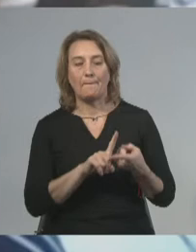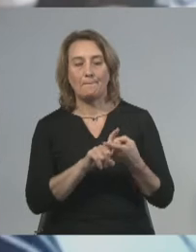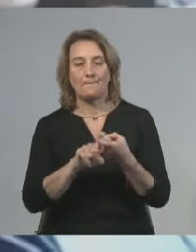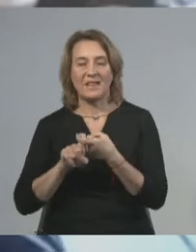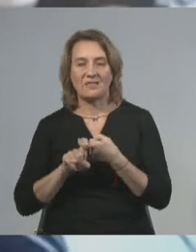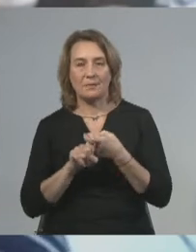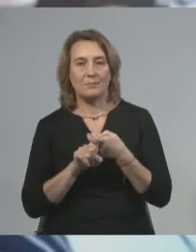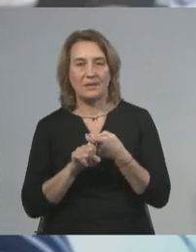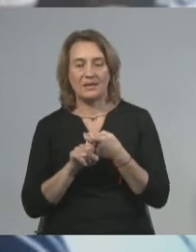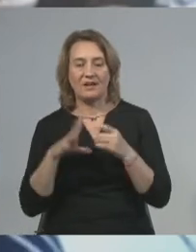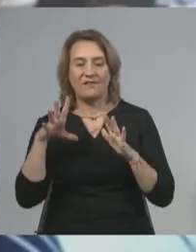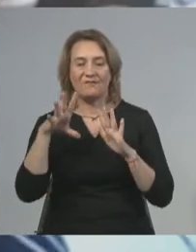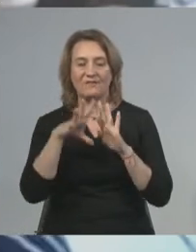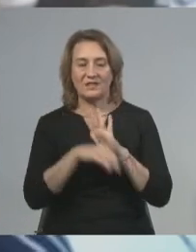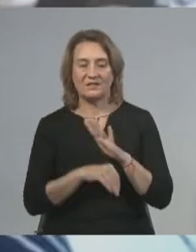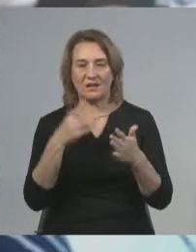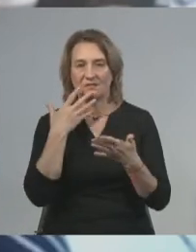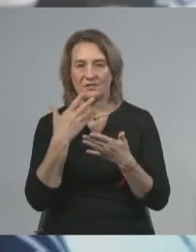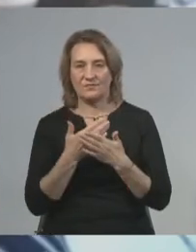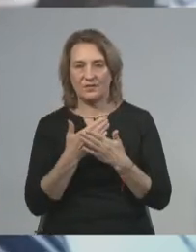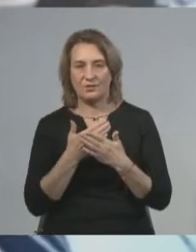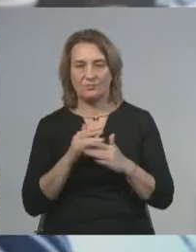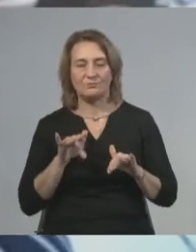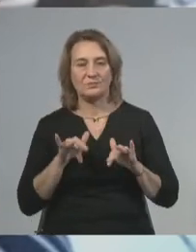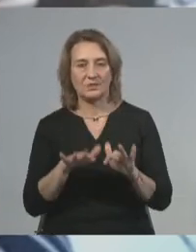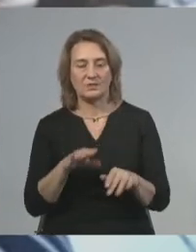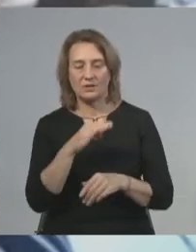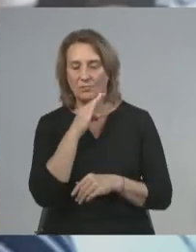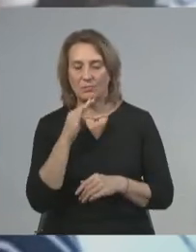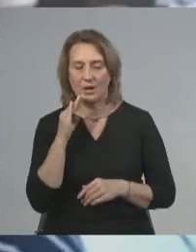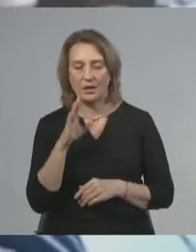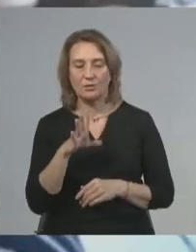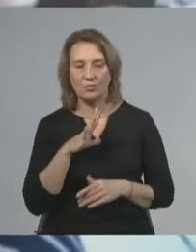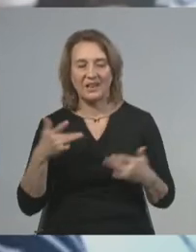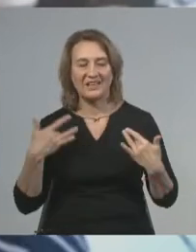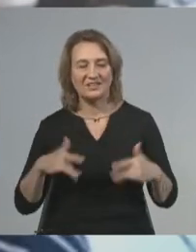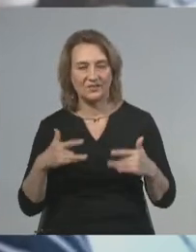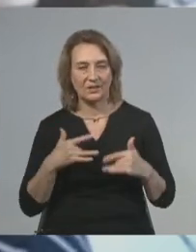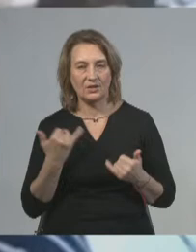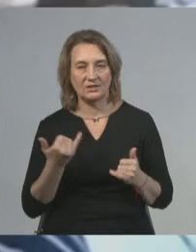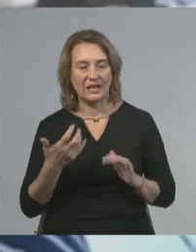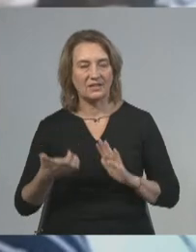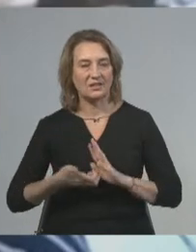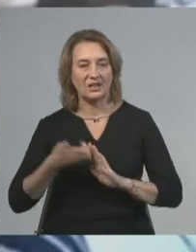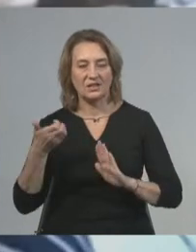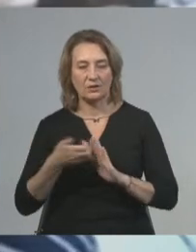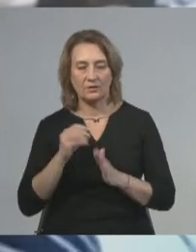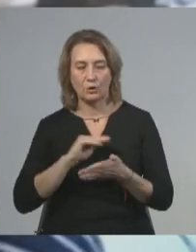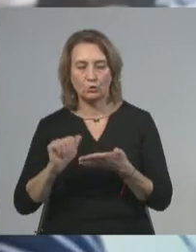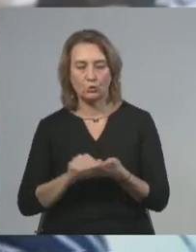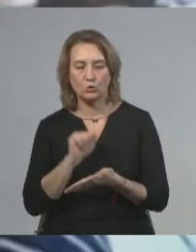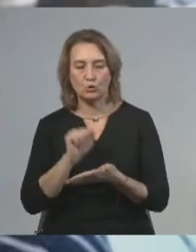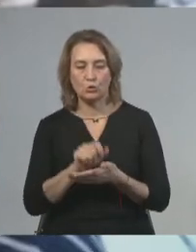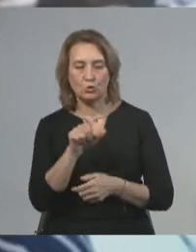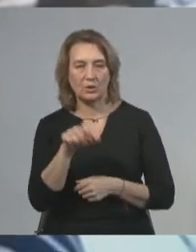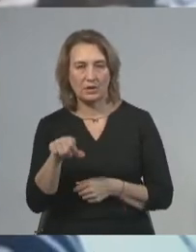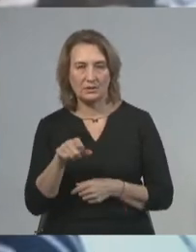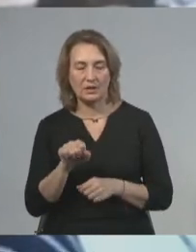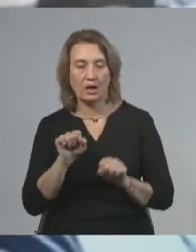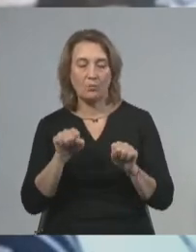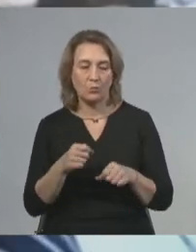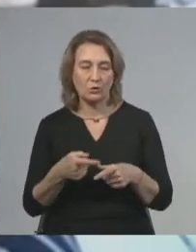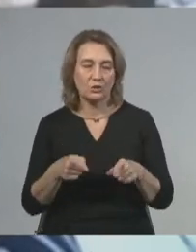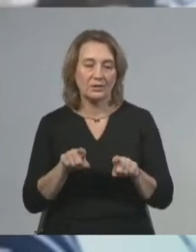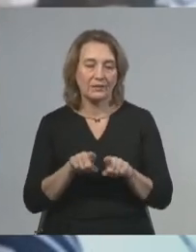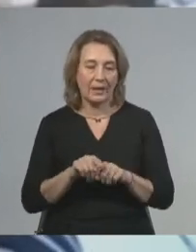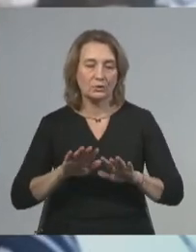this this type of reporting and these issues are something that the information always needs to go through the protocol and be